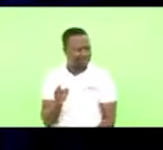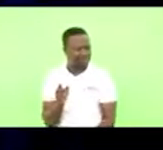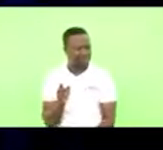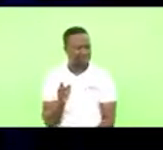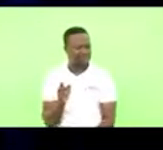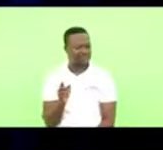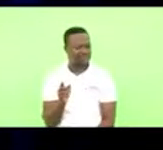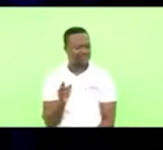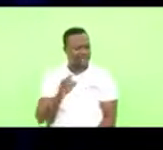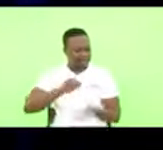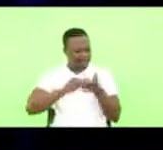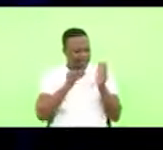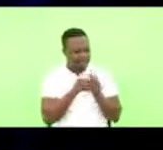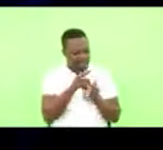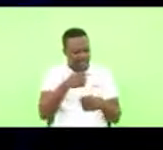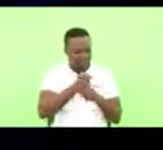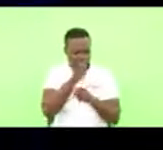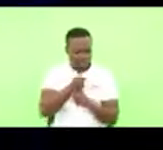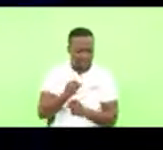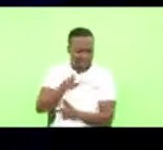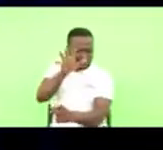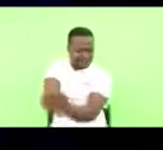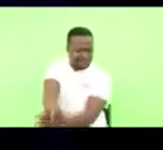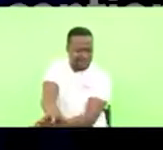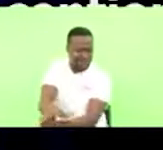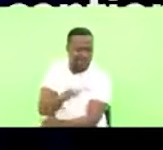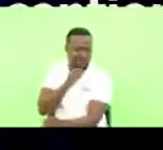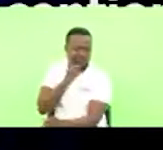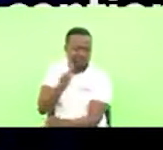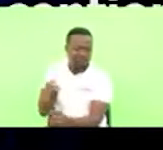we will make sure he doesn't rise.